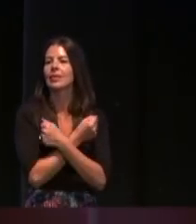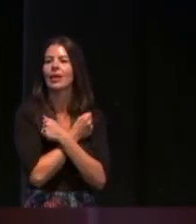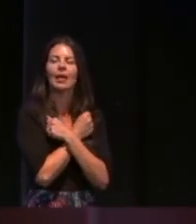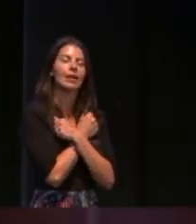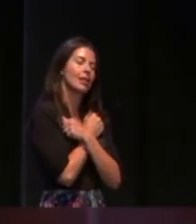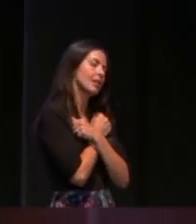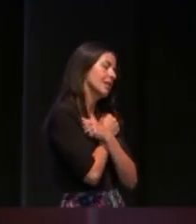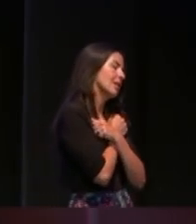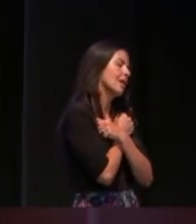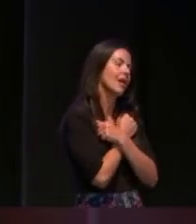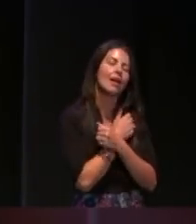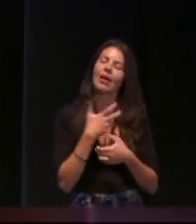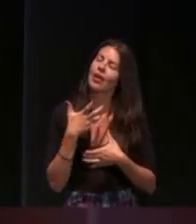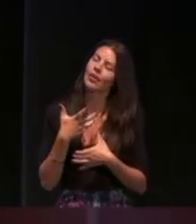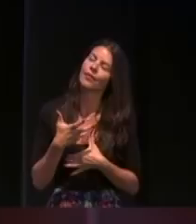Trust